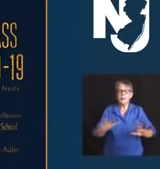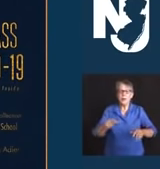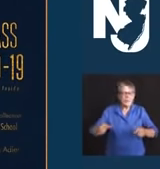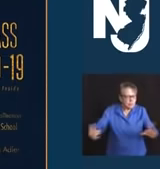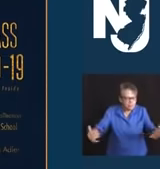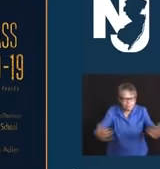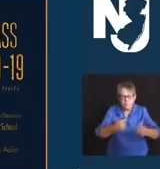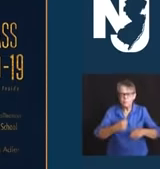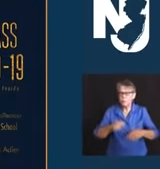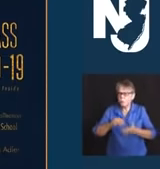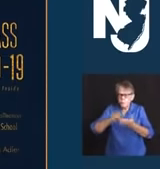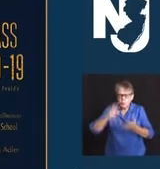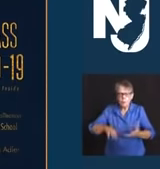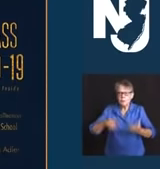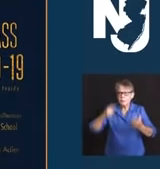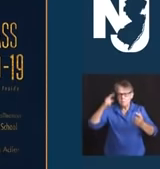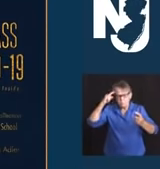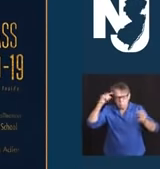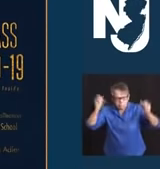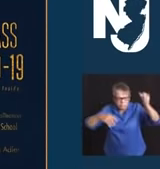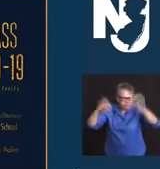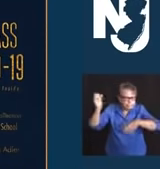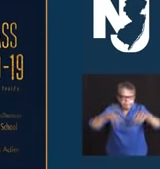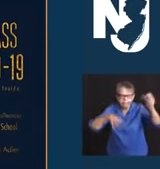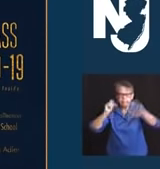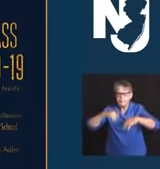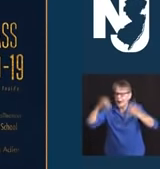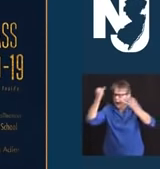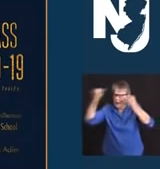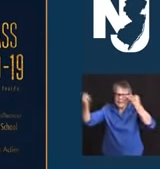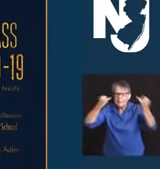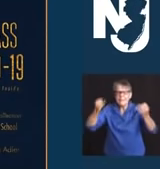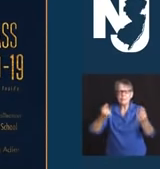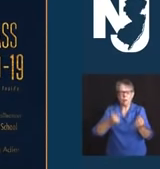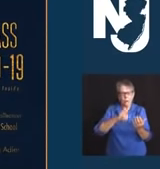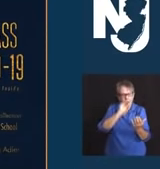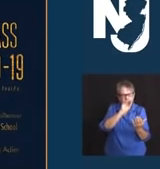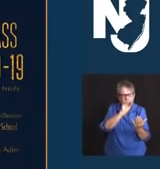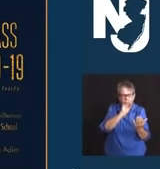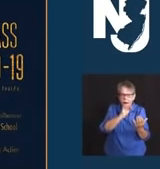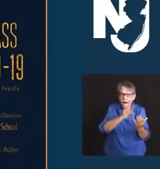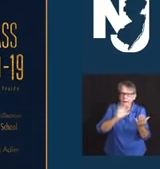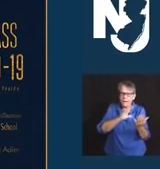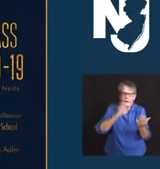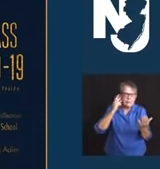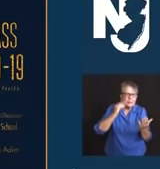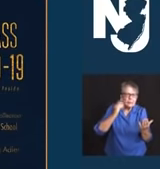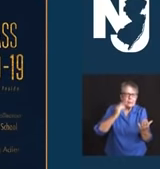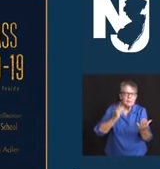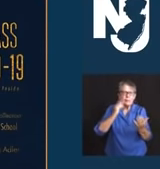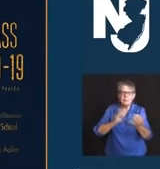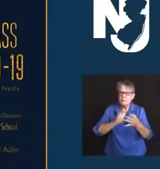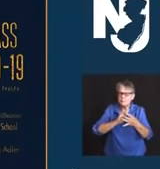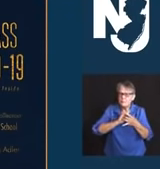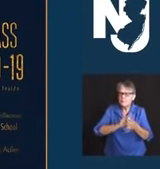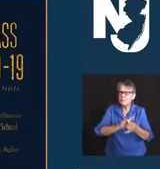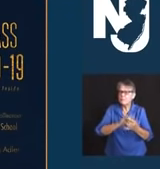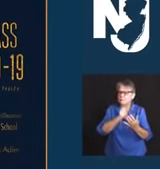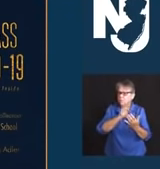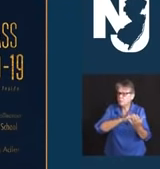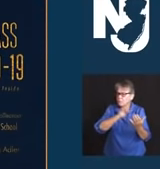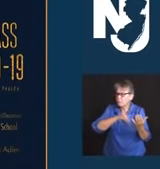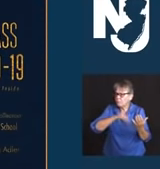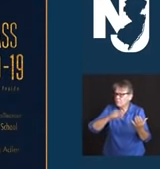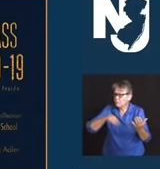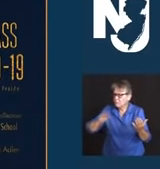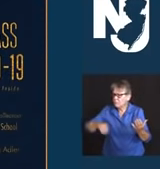the Inside. And by the way, in Cliffside Park, this was not an abstract matter. They suffered pain and they suffered loss. You may remember one of